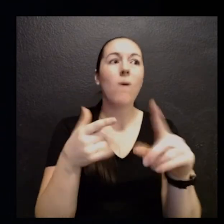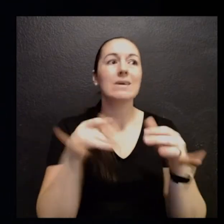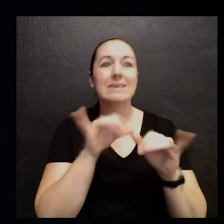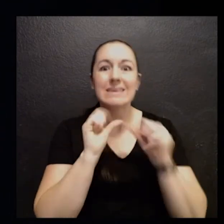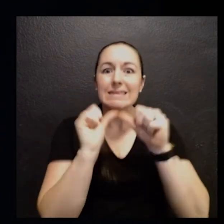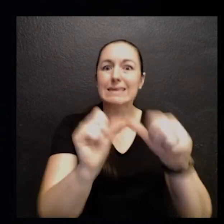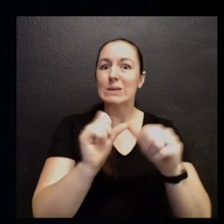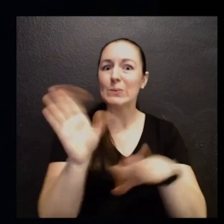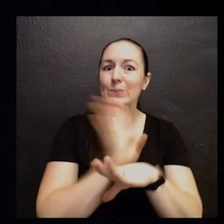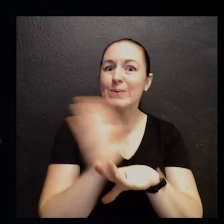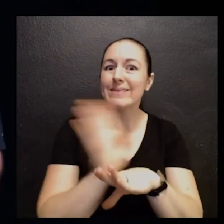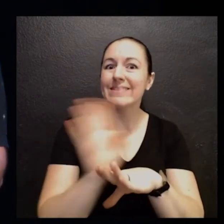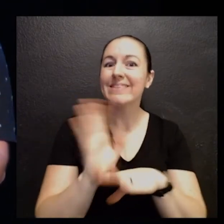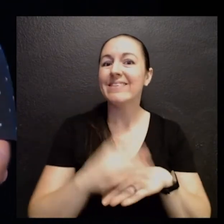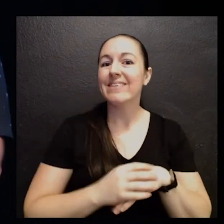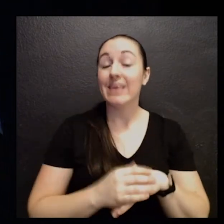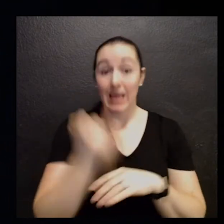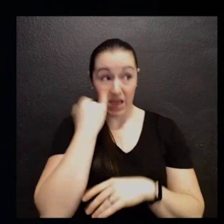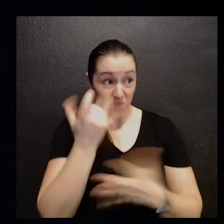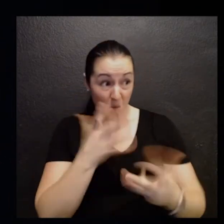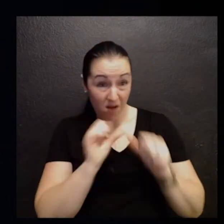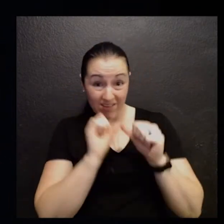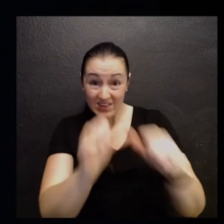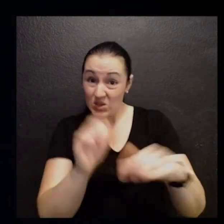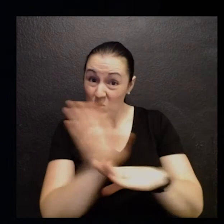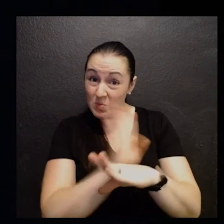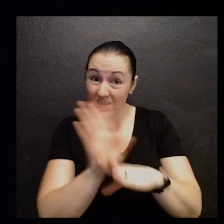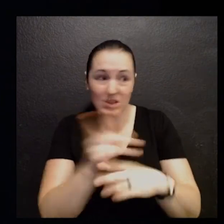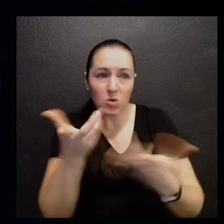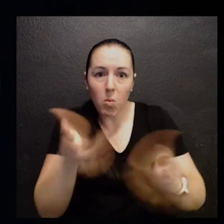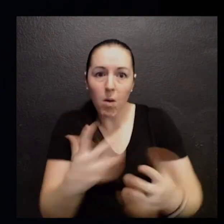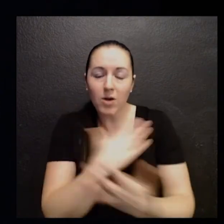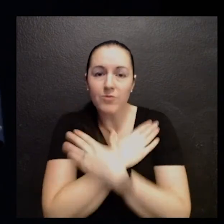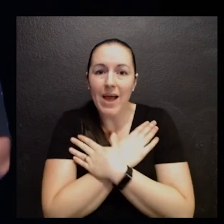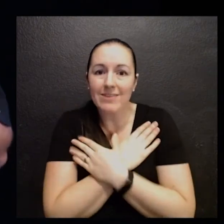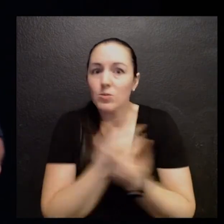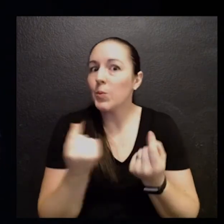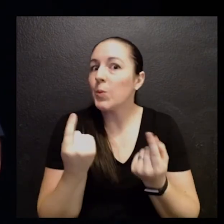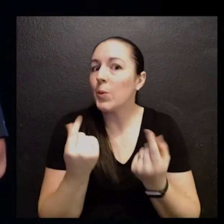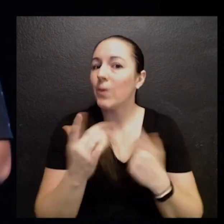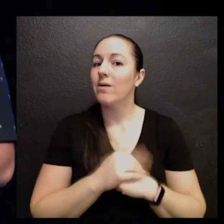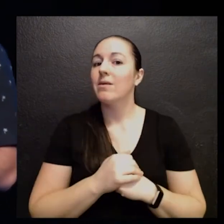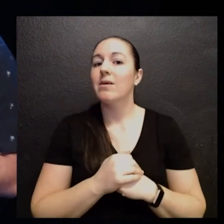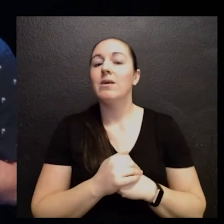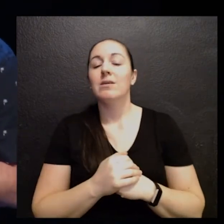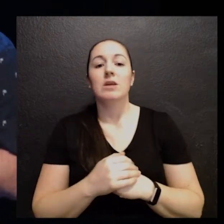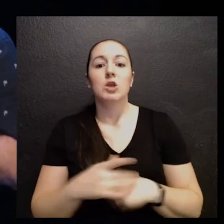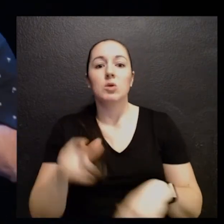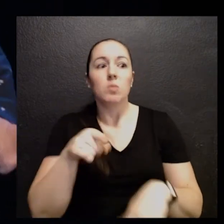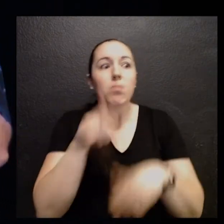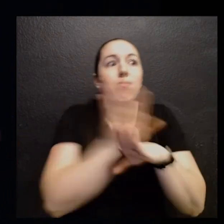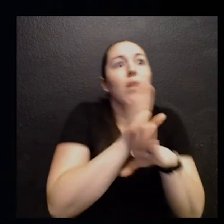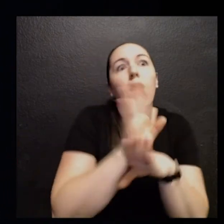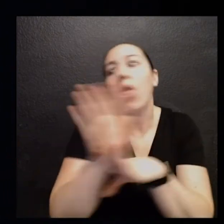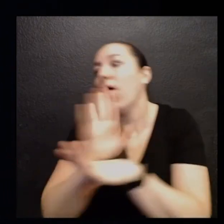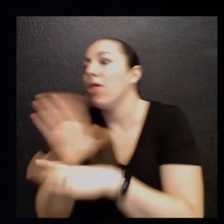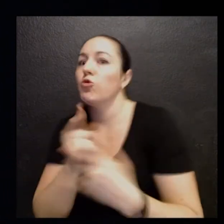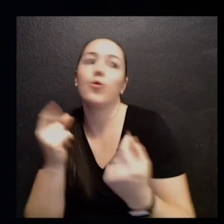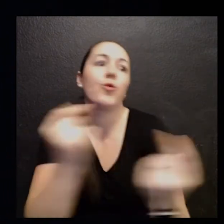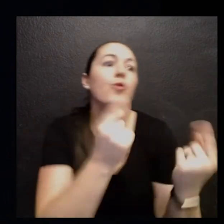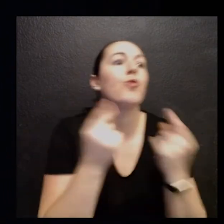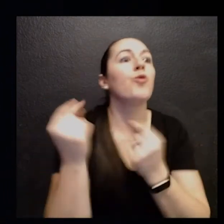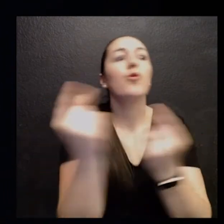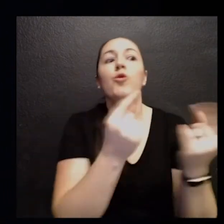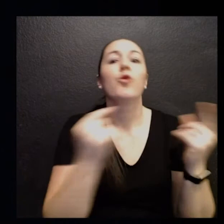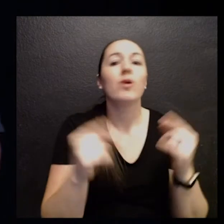busy. If you want to stay busy and if you don't want to rest well, here's how you do it. You fill your time, you stay busy, you get rid of all the margin